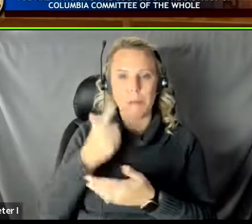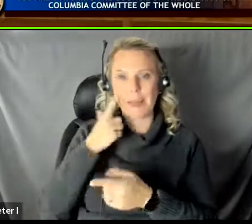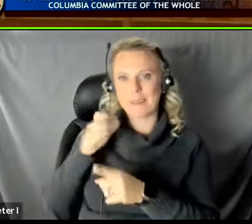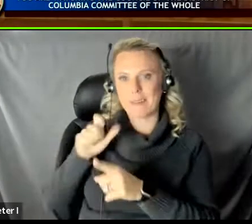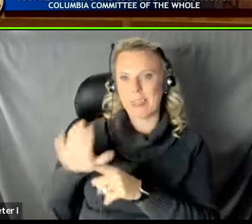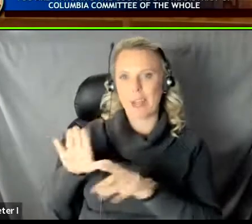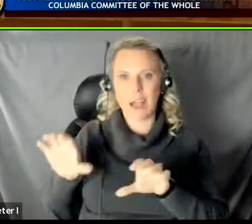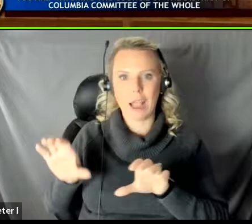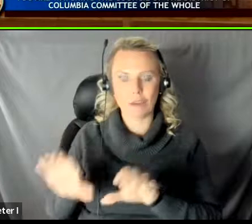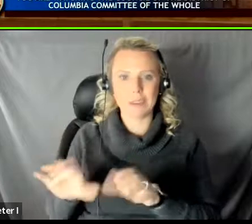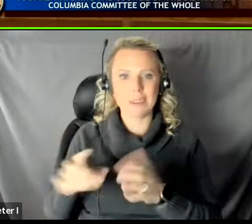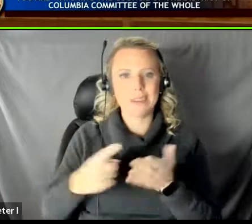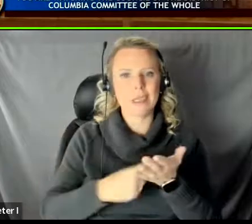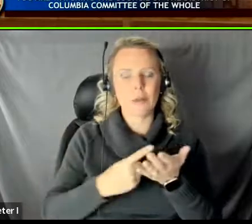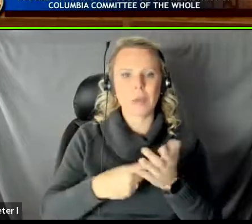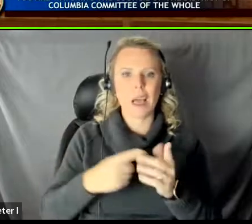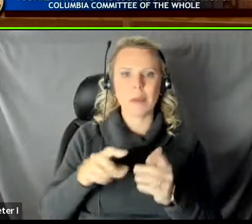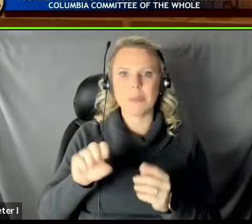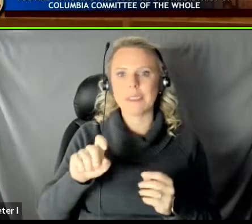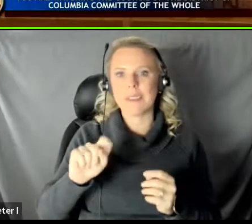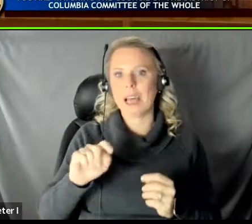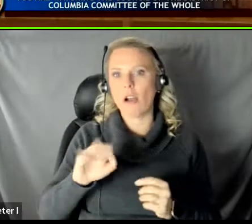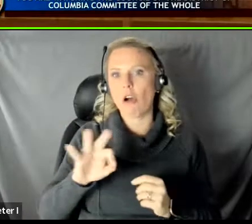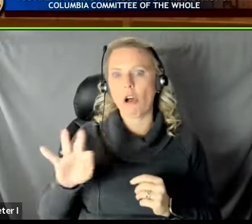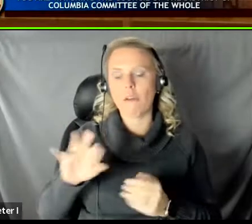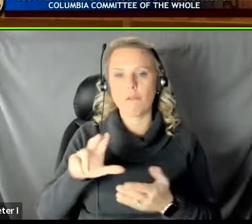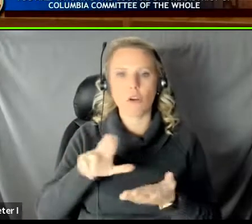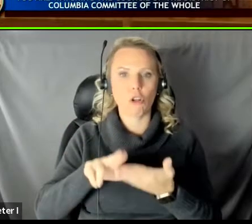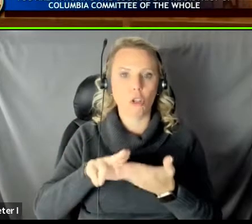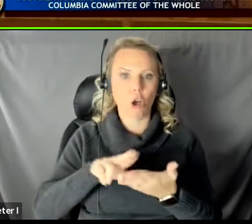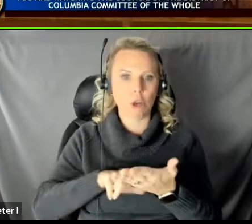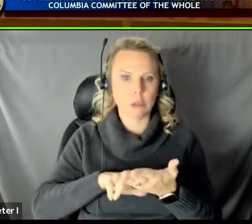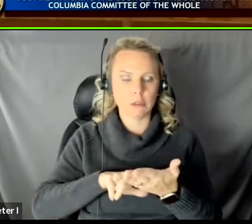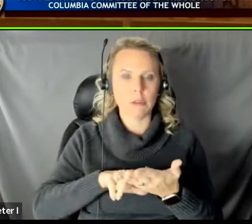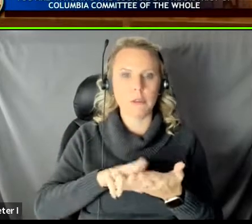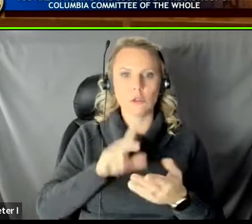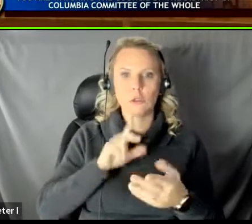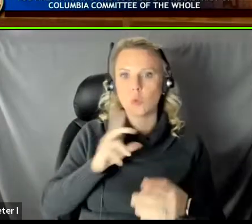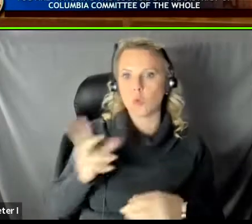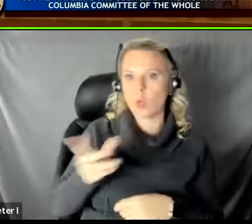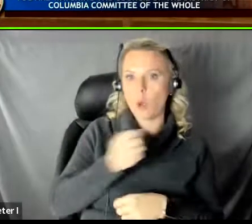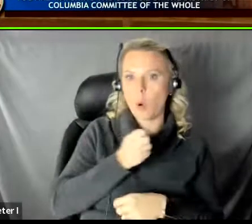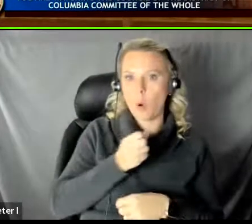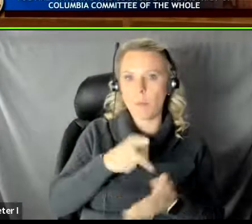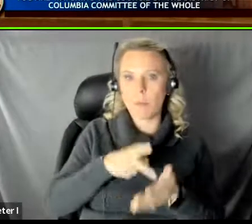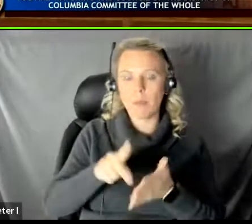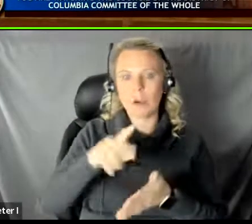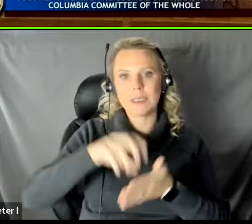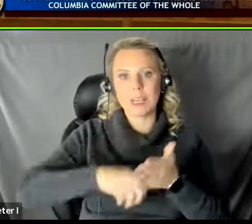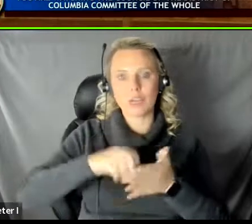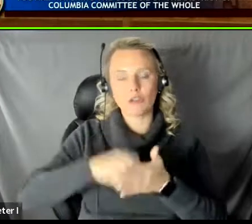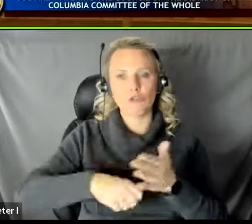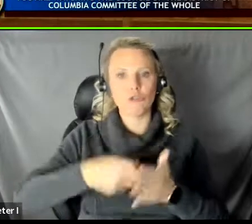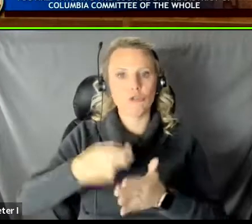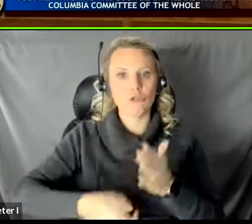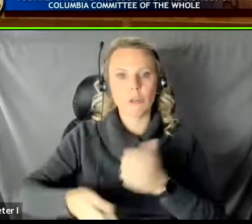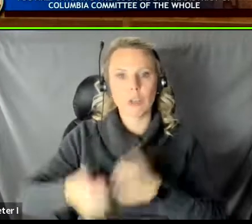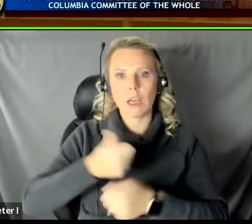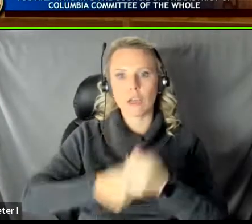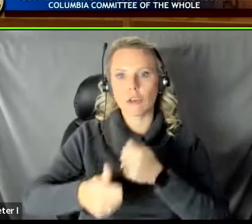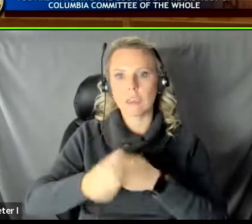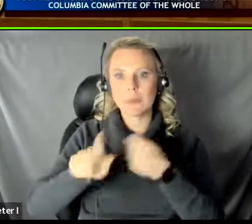subcontractor's action. Sometimes these set-off clauses allow the general contractor to withhold payment or deduct charges under the